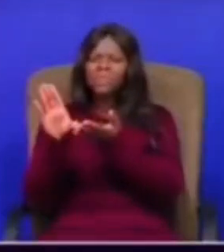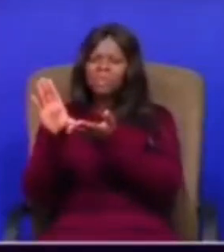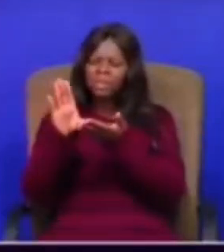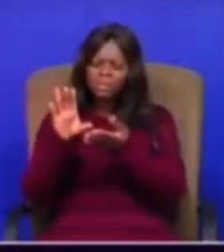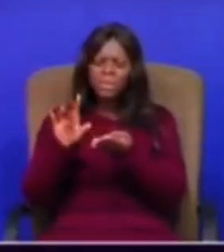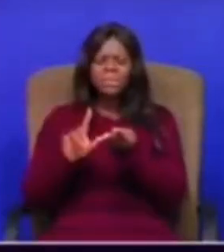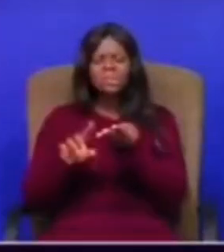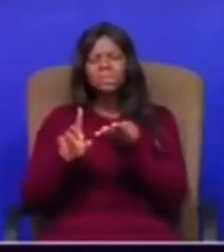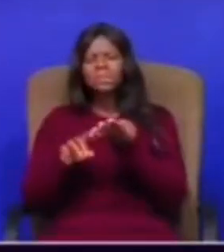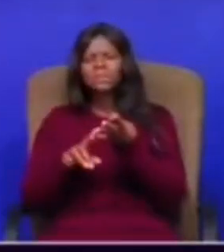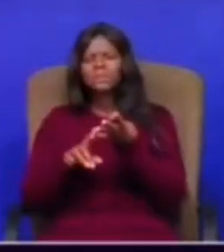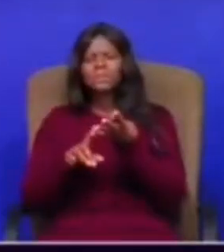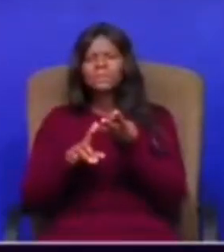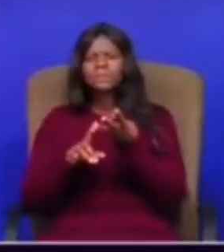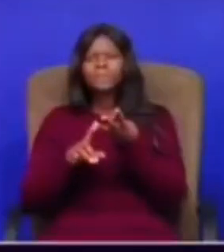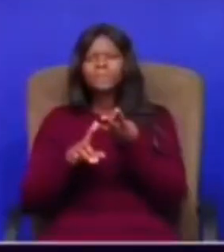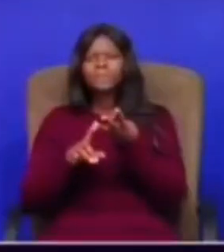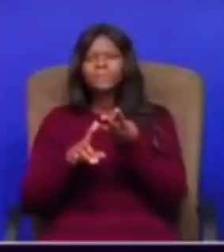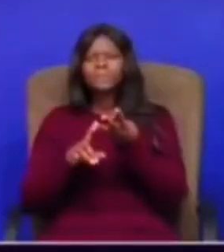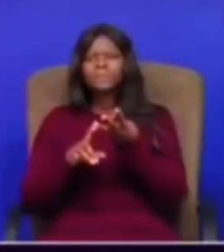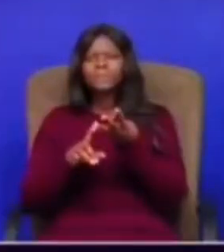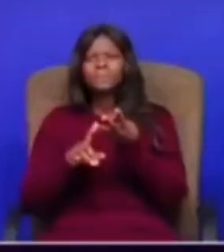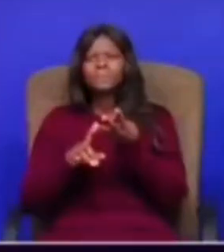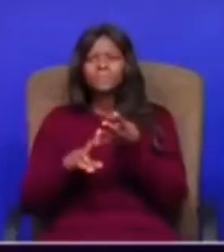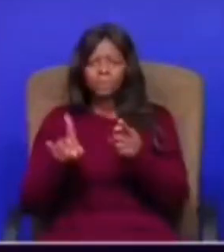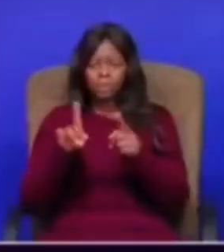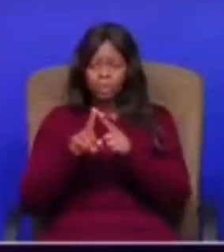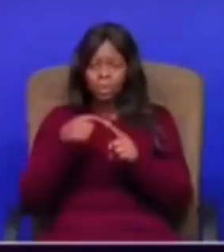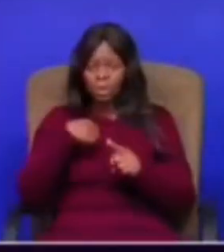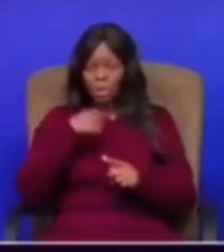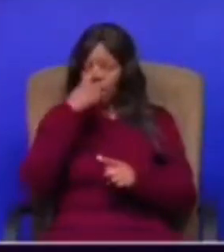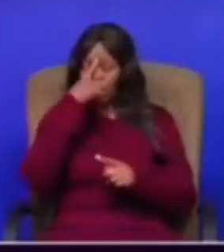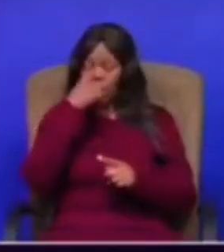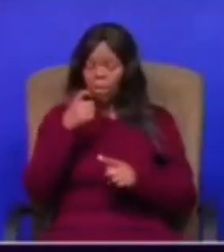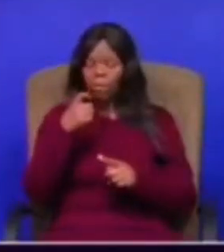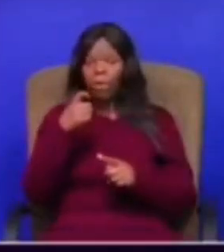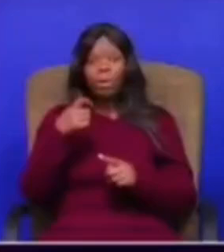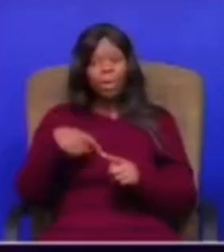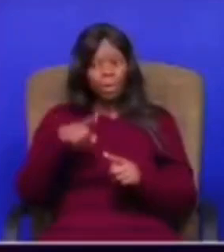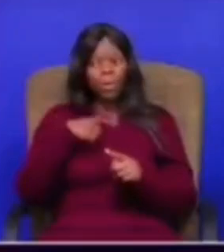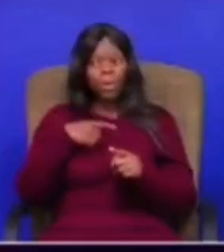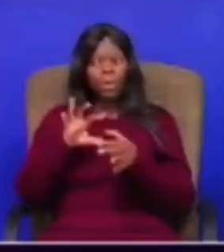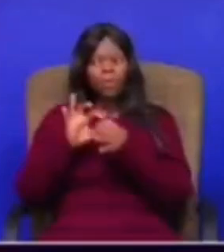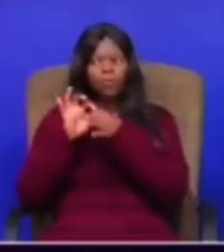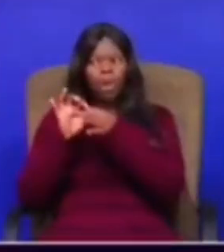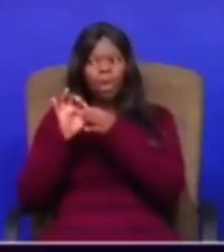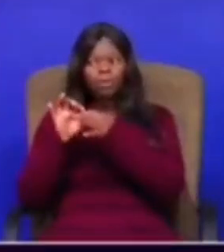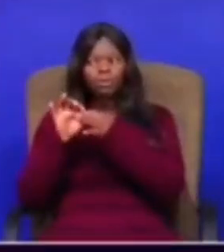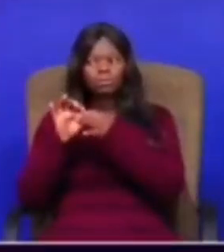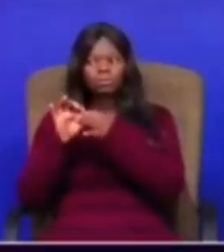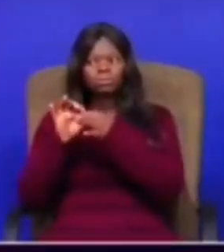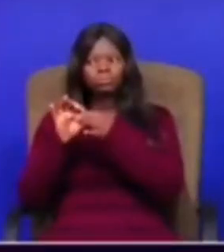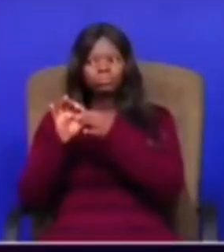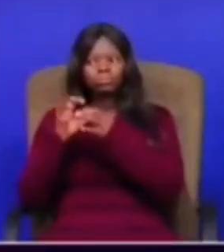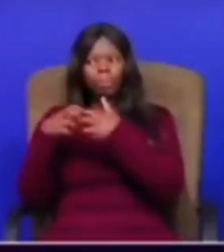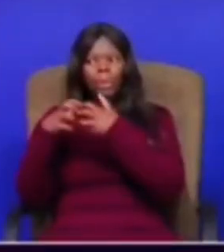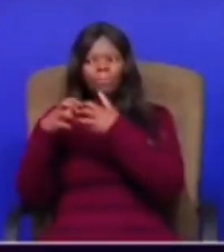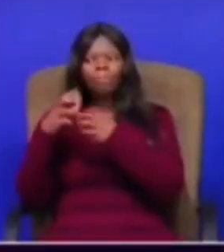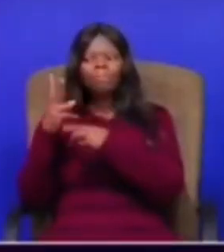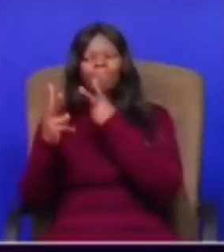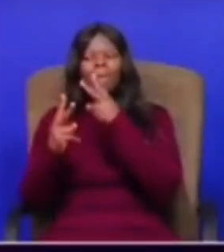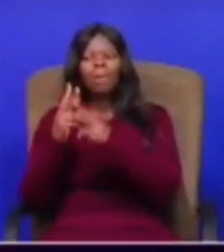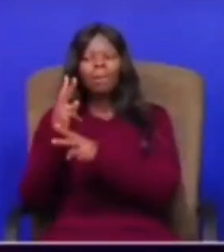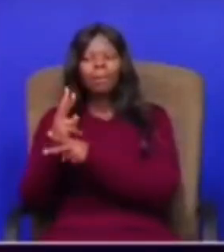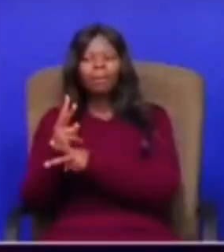investments, and we believe that we have reset the relationship despite what we could have seen